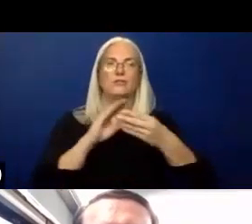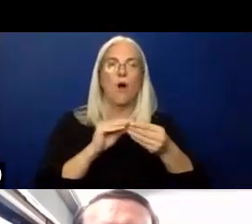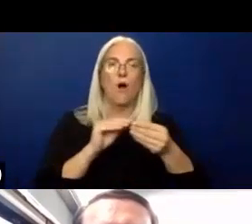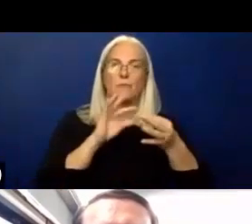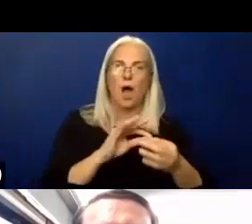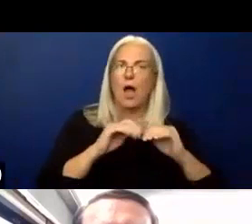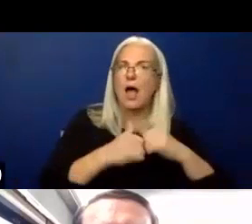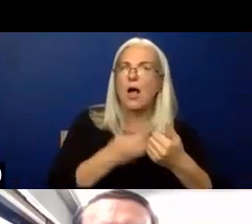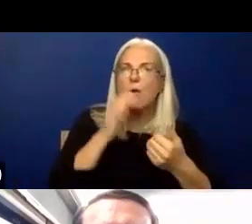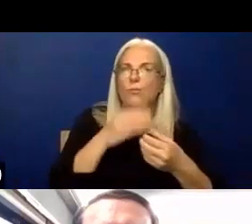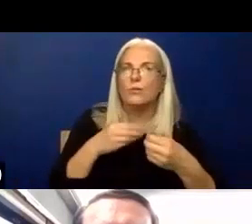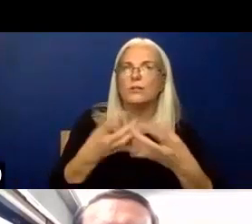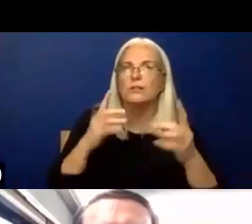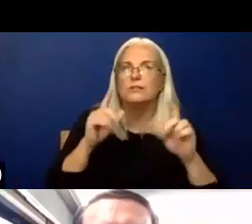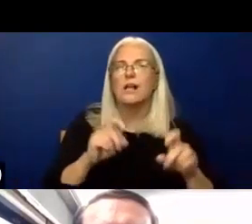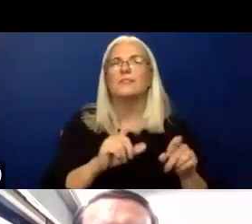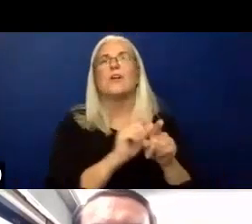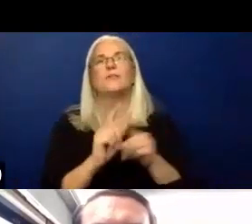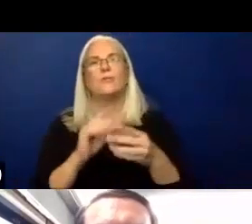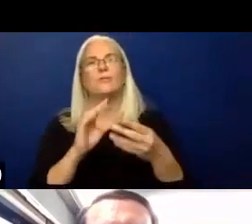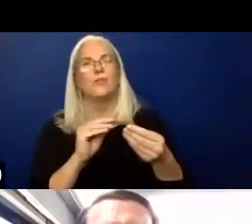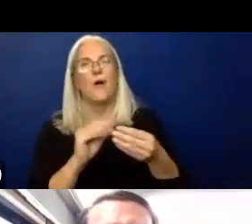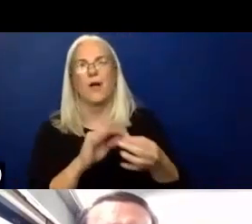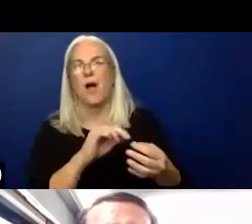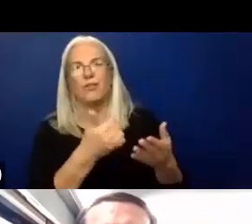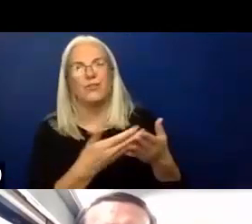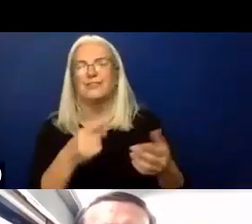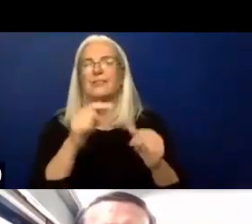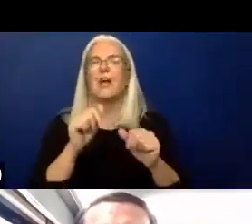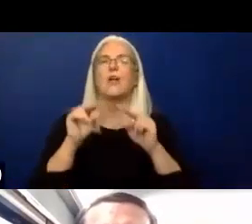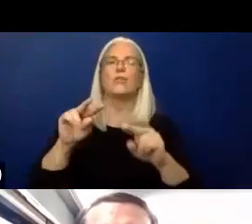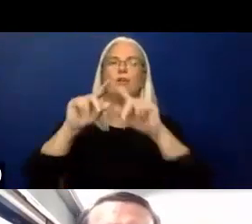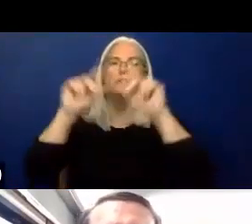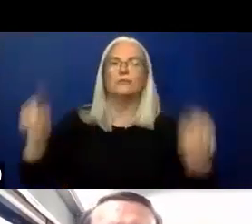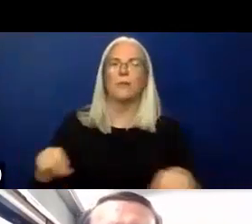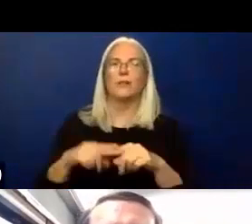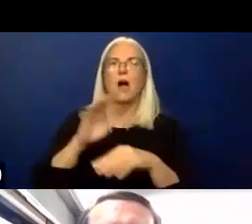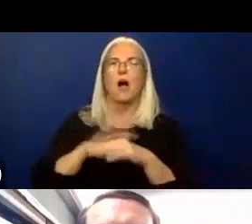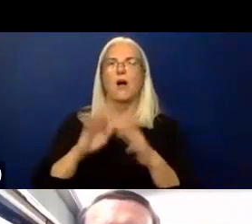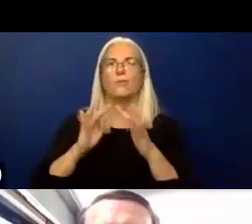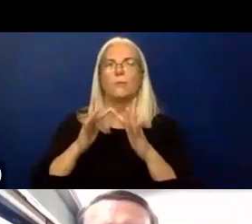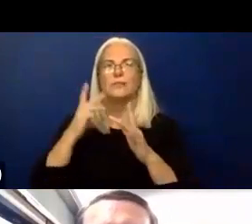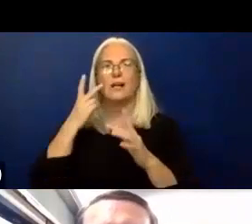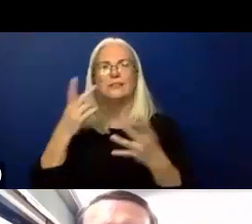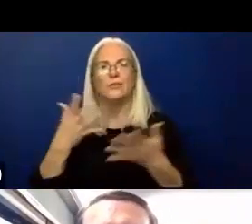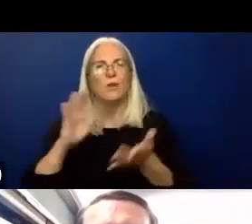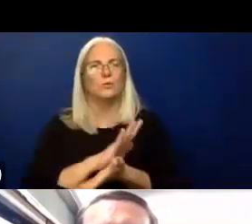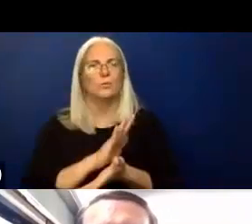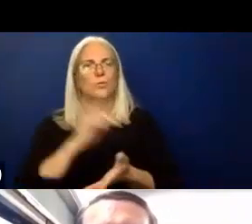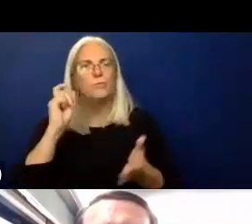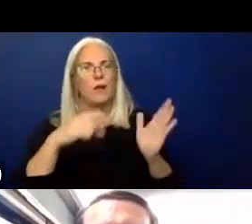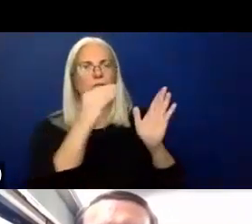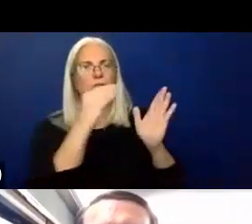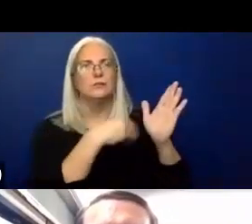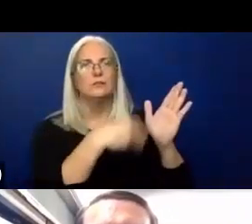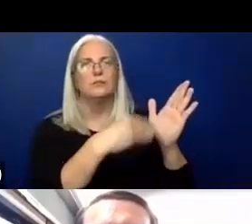waiver template on the state, you'll have an idea of what the schools had to address. And sorry, just very quickly, did you get